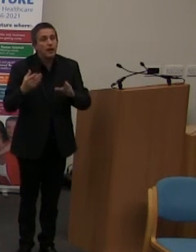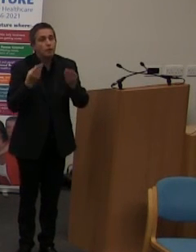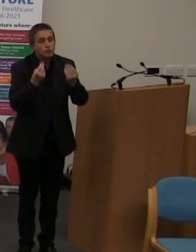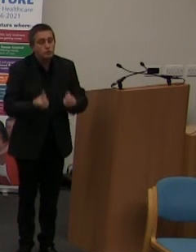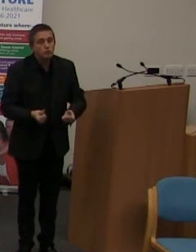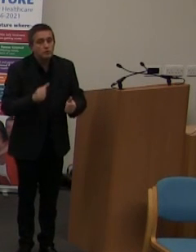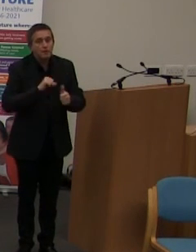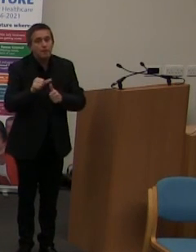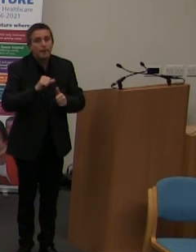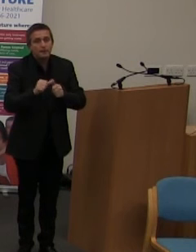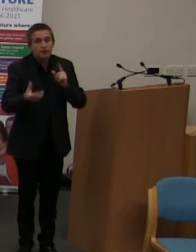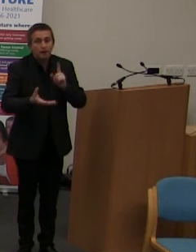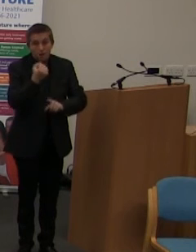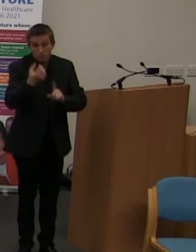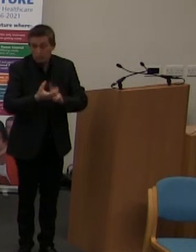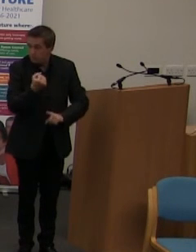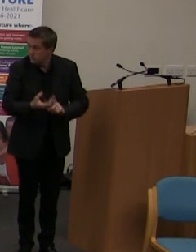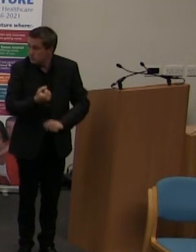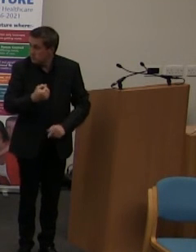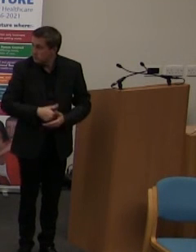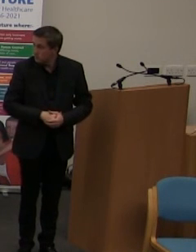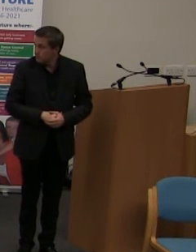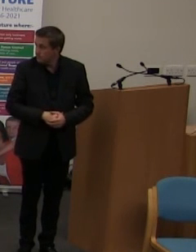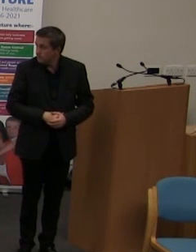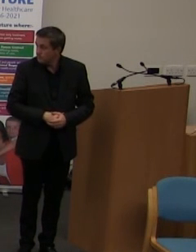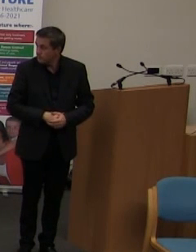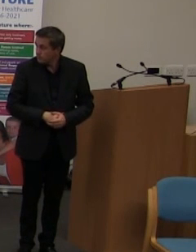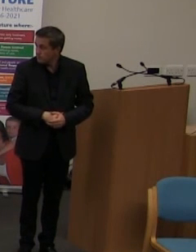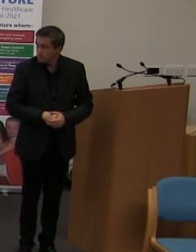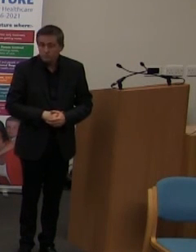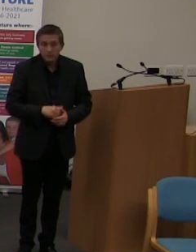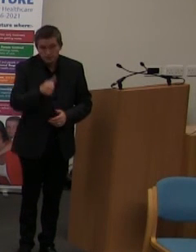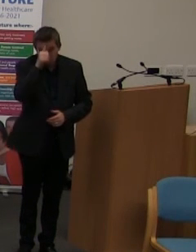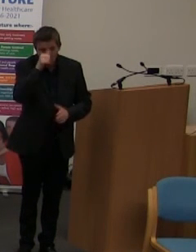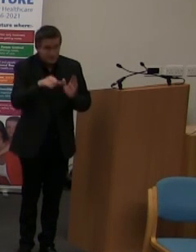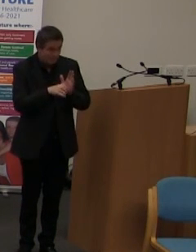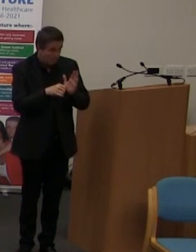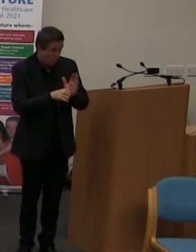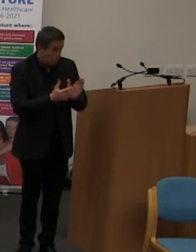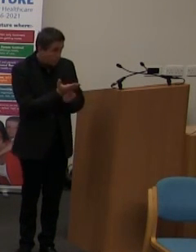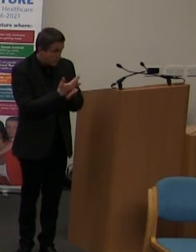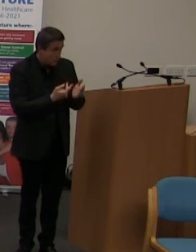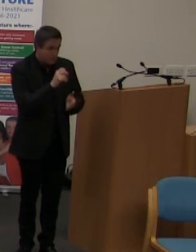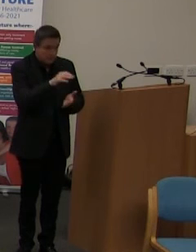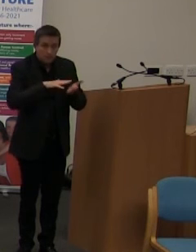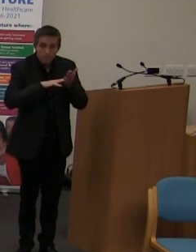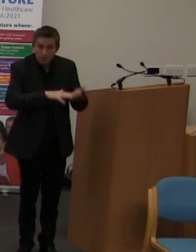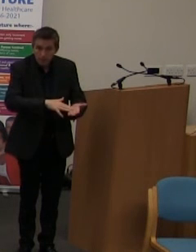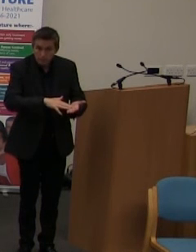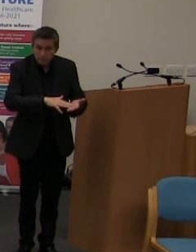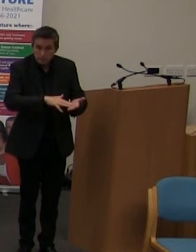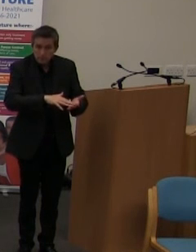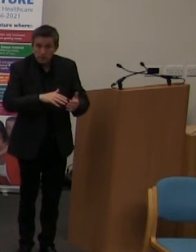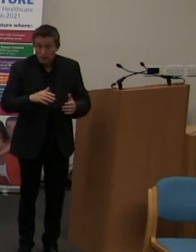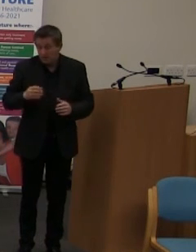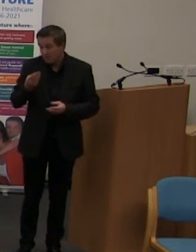to get better use of resources. So it doesn't mean that it's not difficult for this board, and there will be some things,